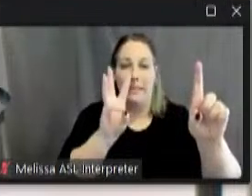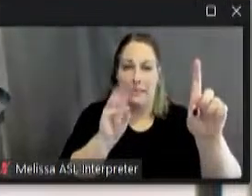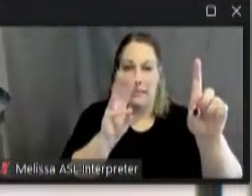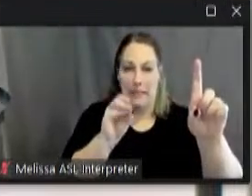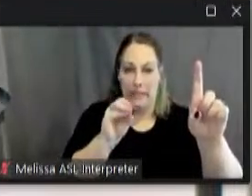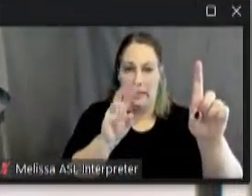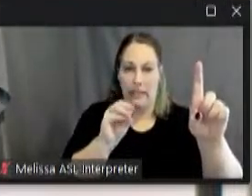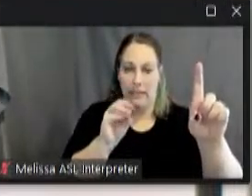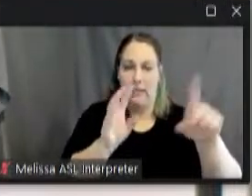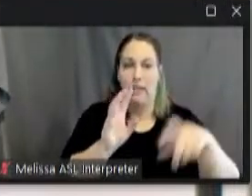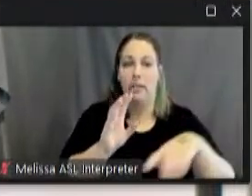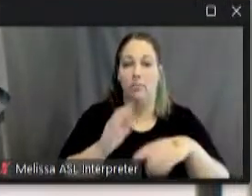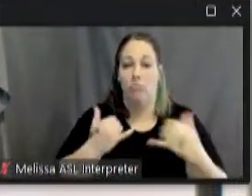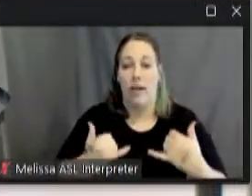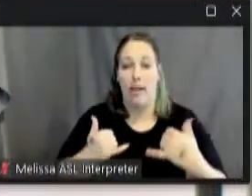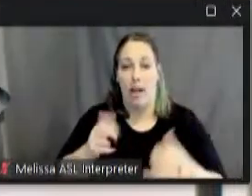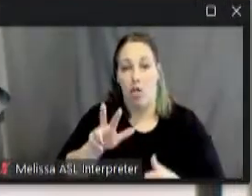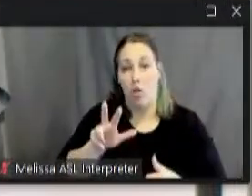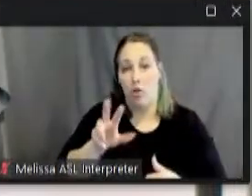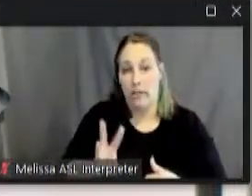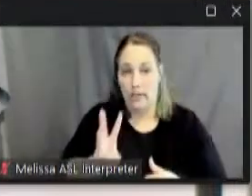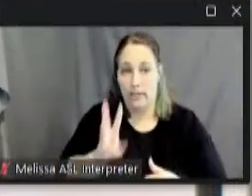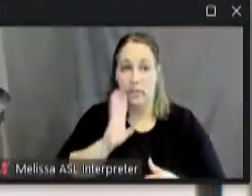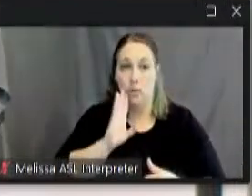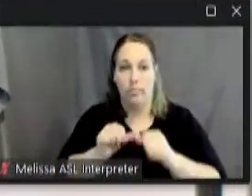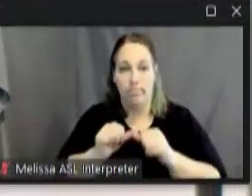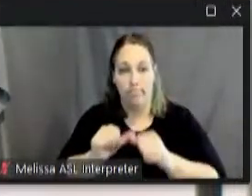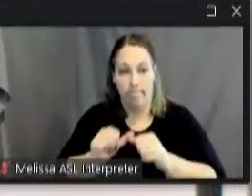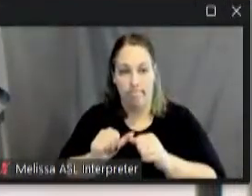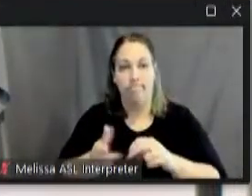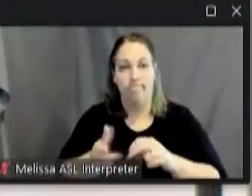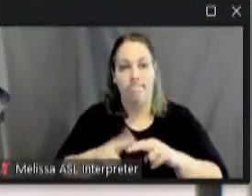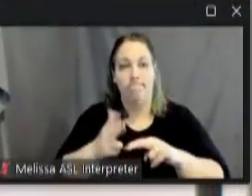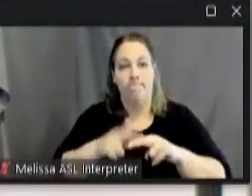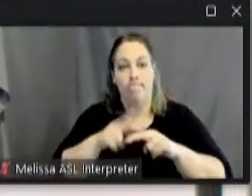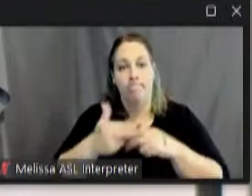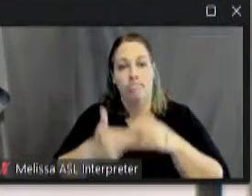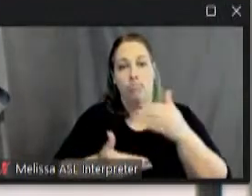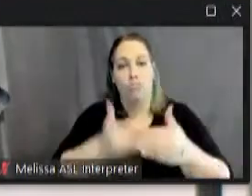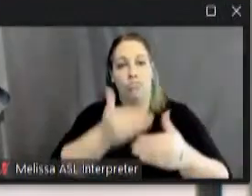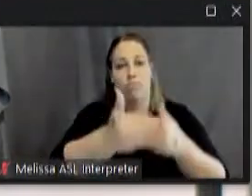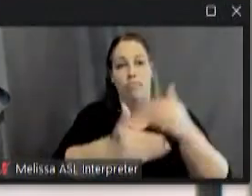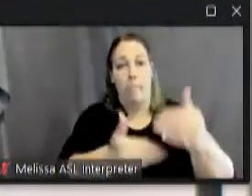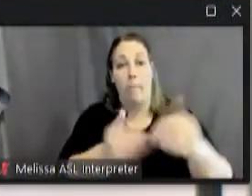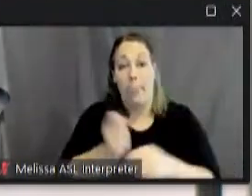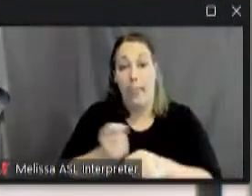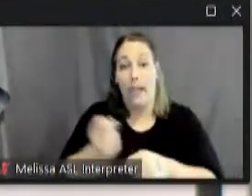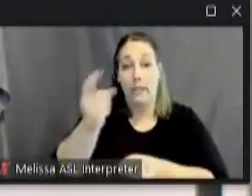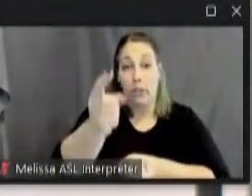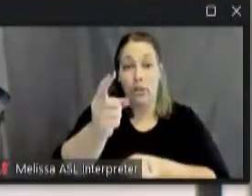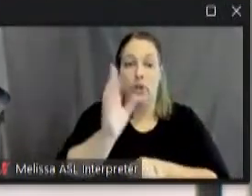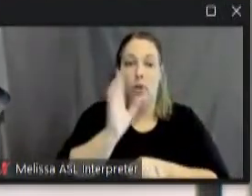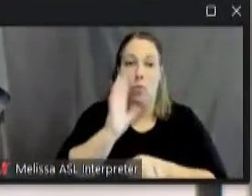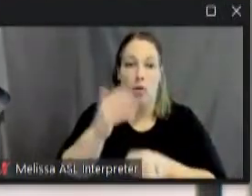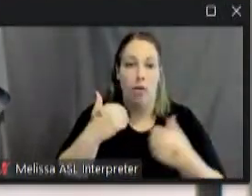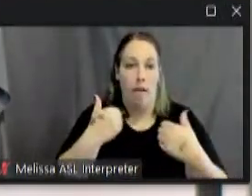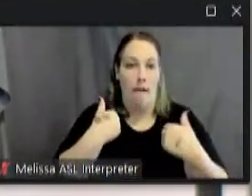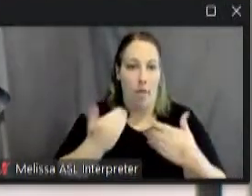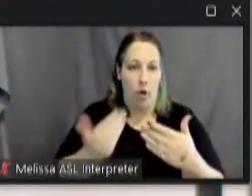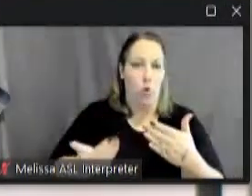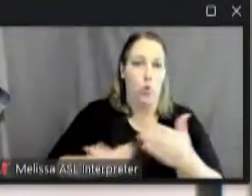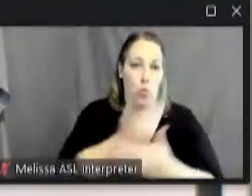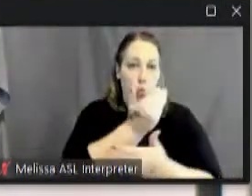to make progress. Next year, we will propose a new goal so that we